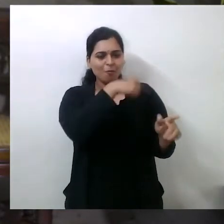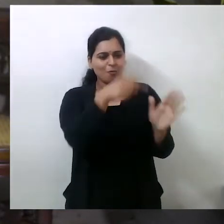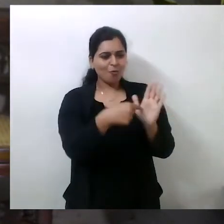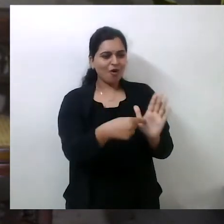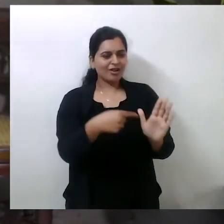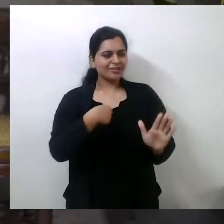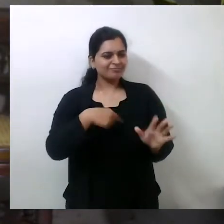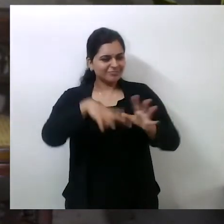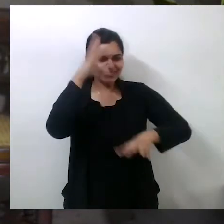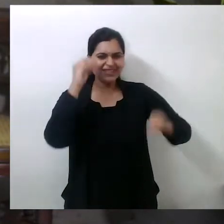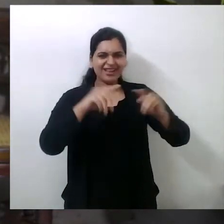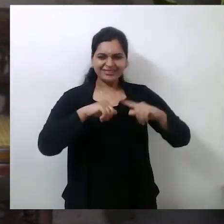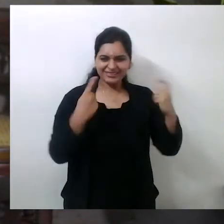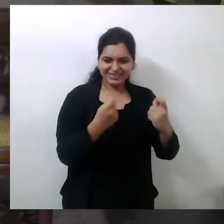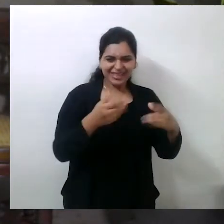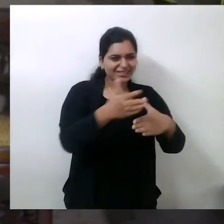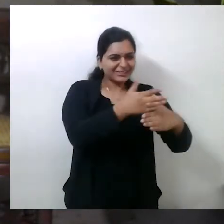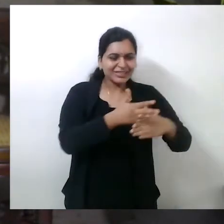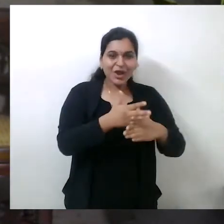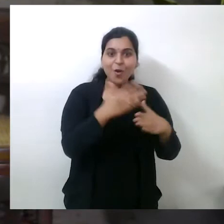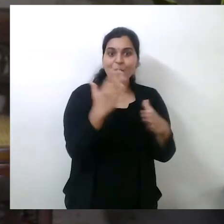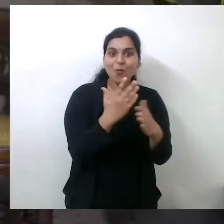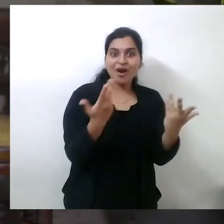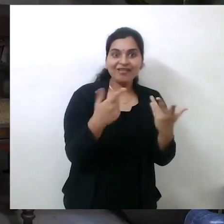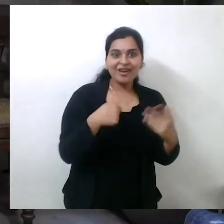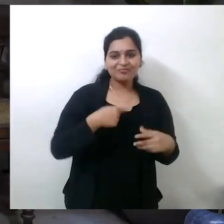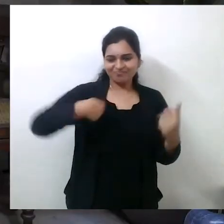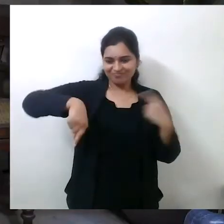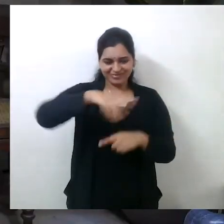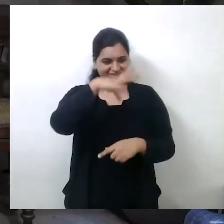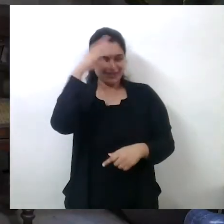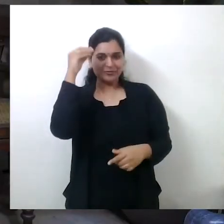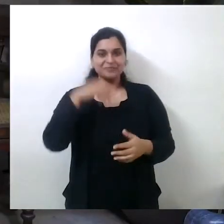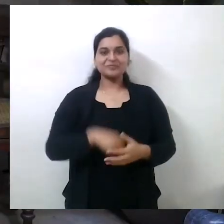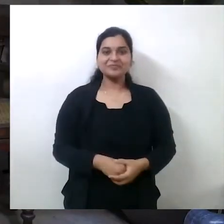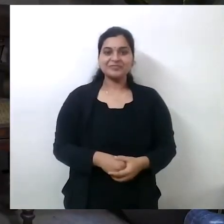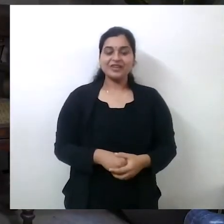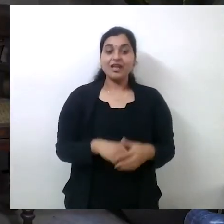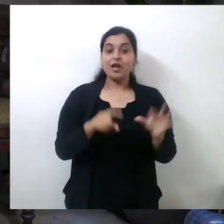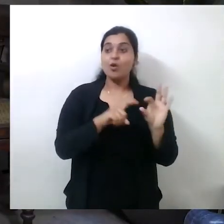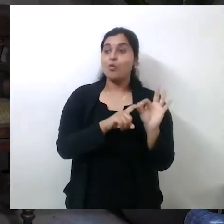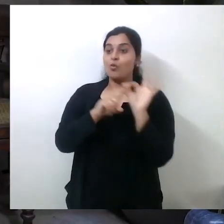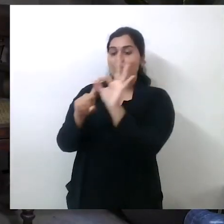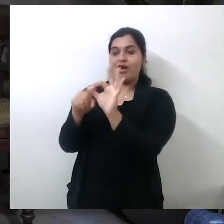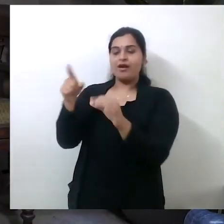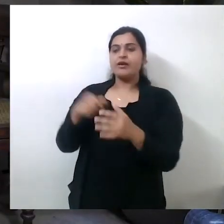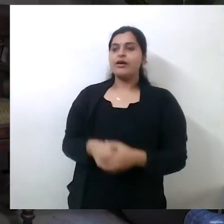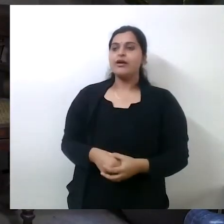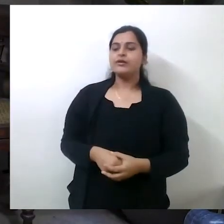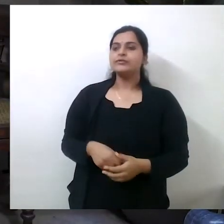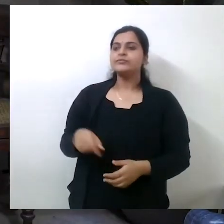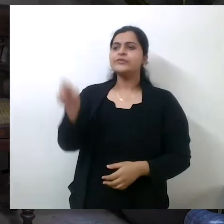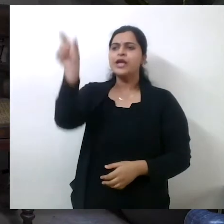really a wonderful way of working. It's something for us to learn from, I think, even today. So Rietveld is the founding member of the Dessier